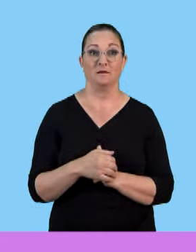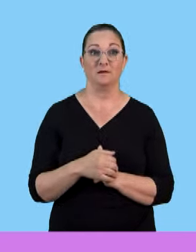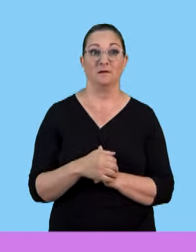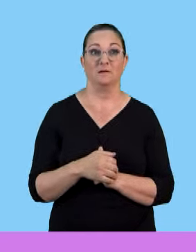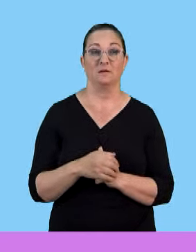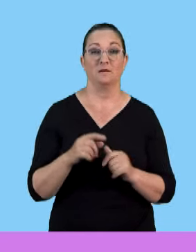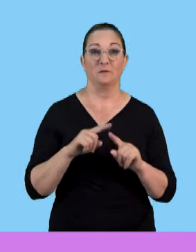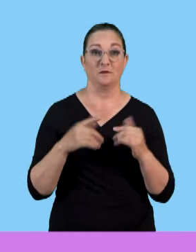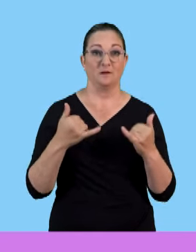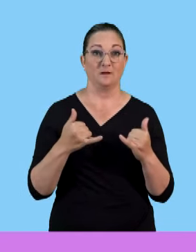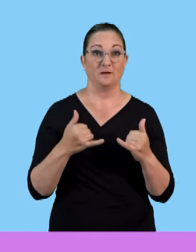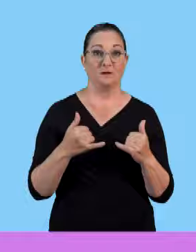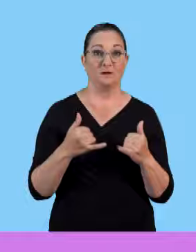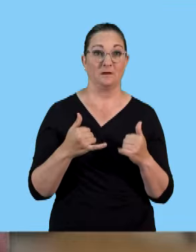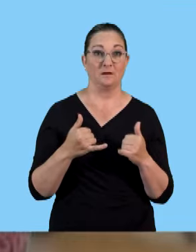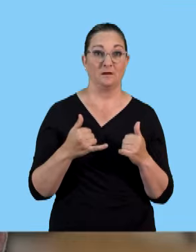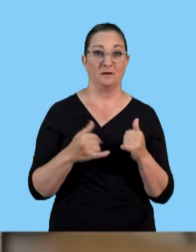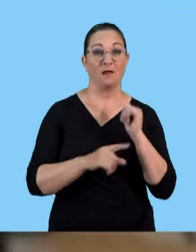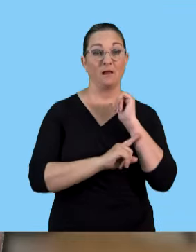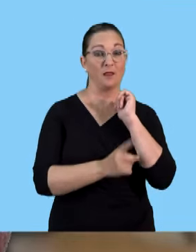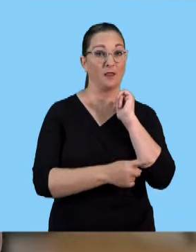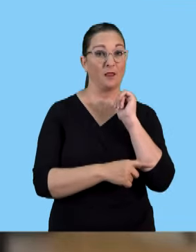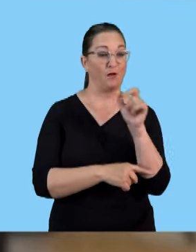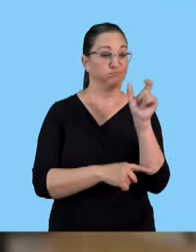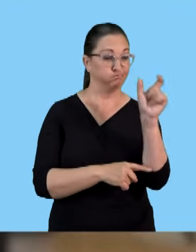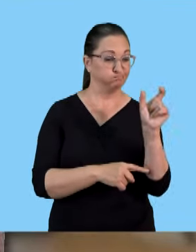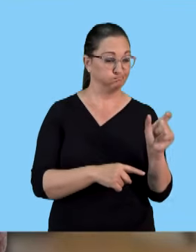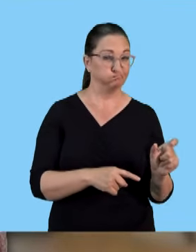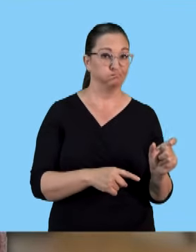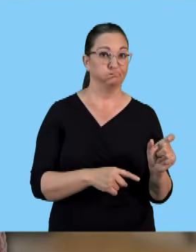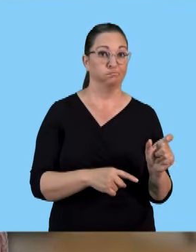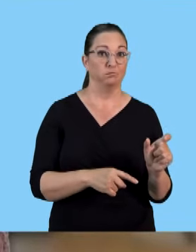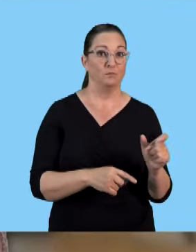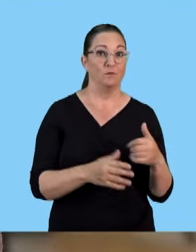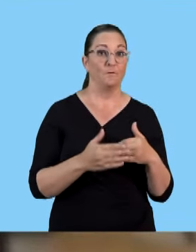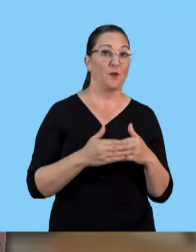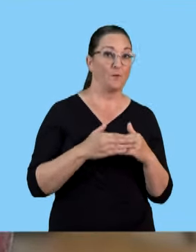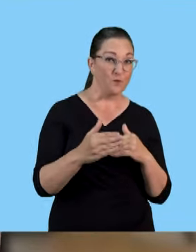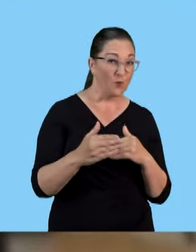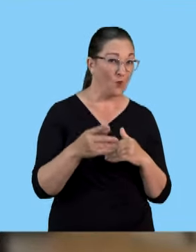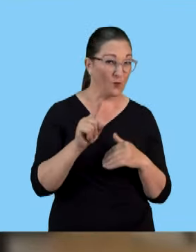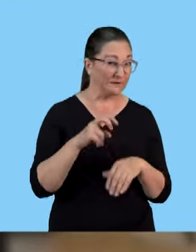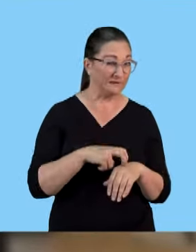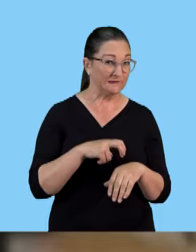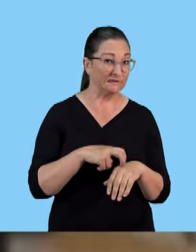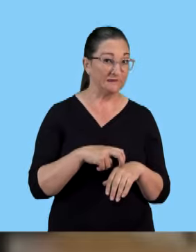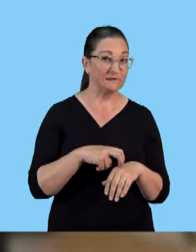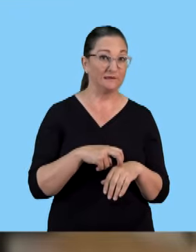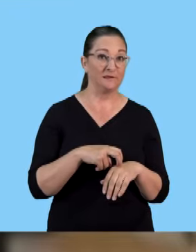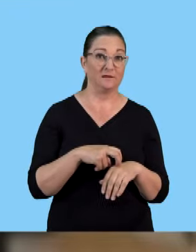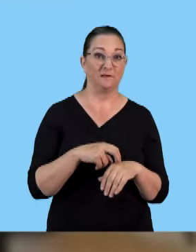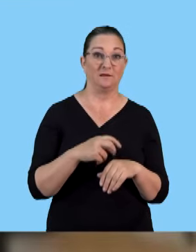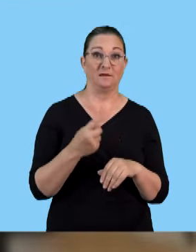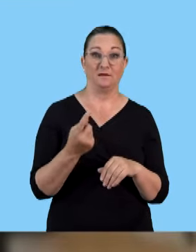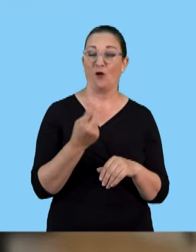6. So the golden rule is, when you get to the last block, or the block whereby you are getting more than what you need,